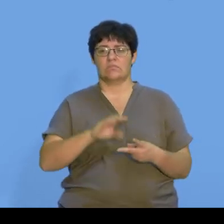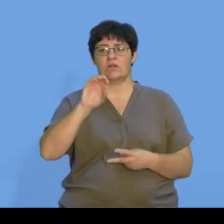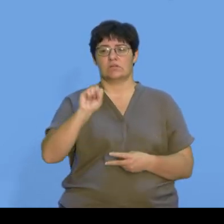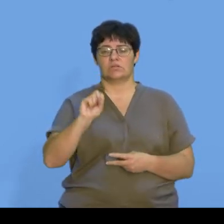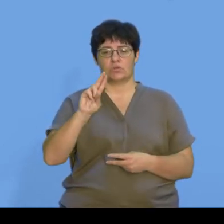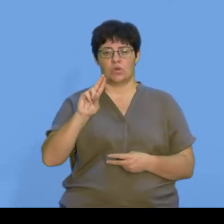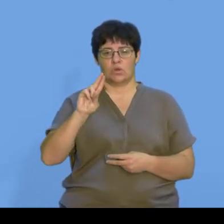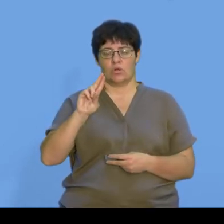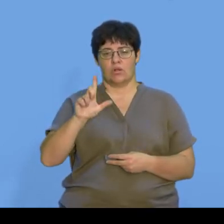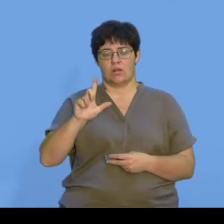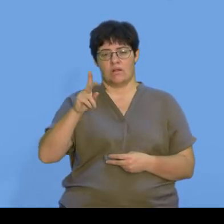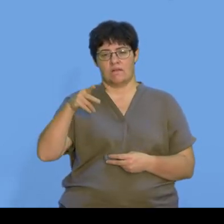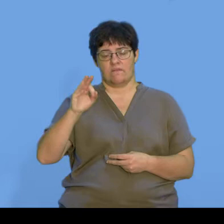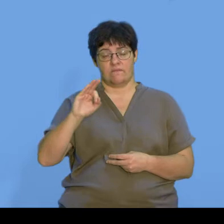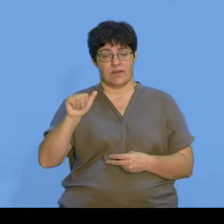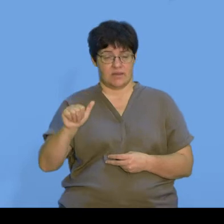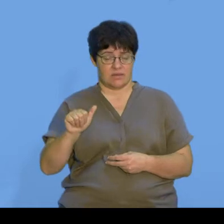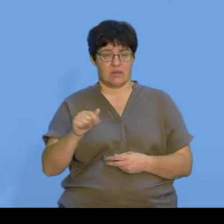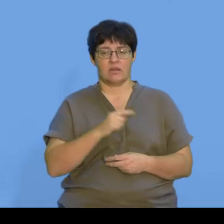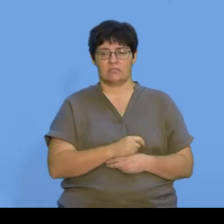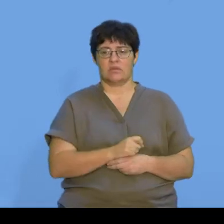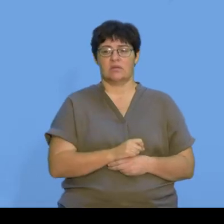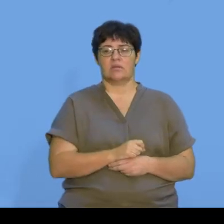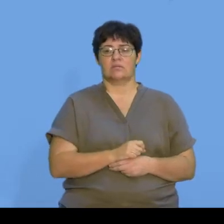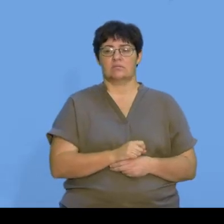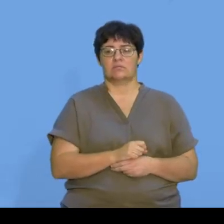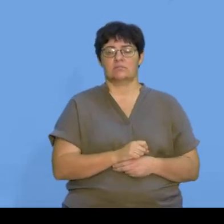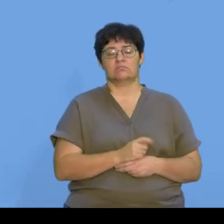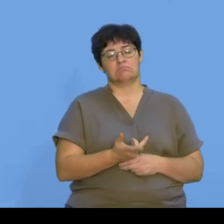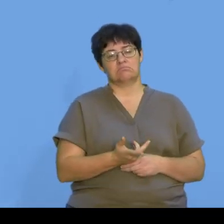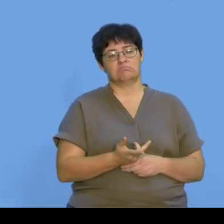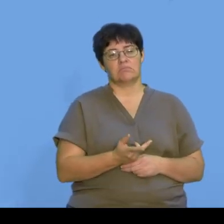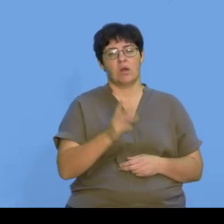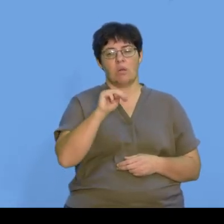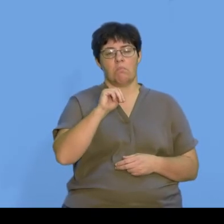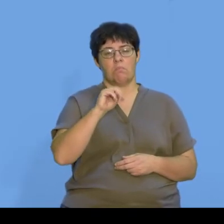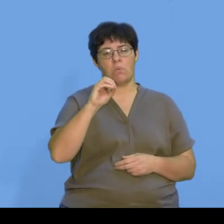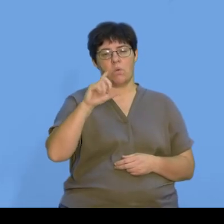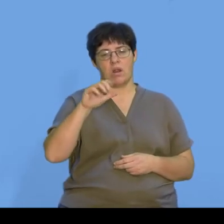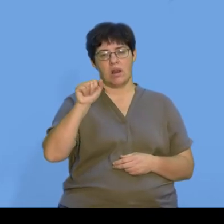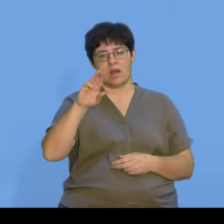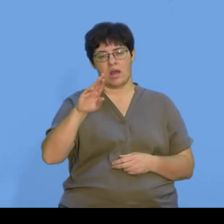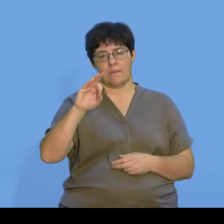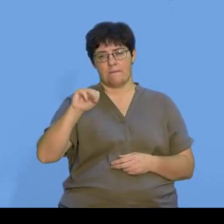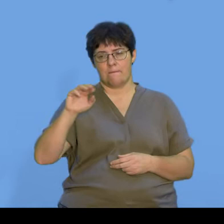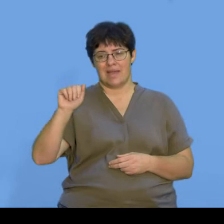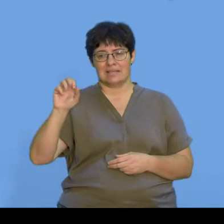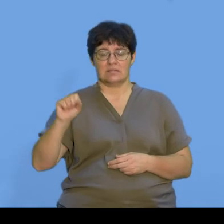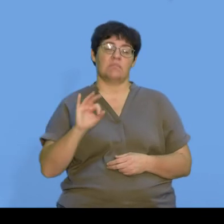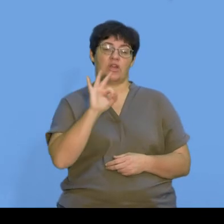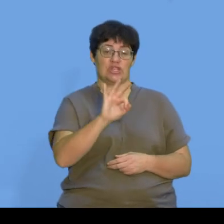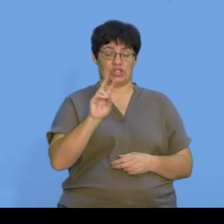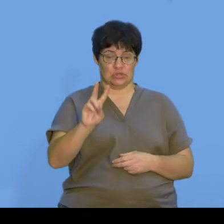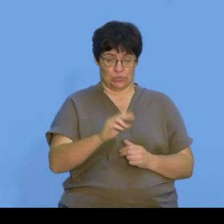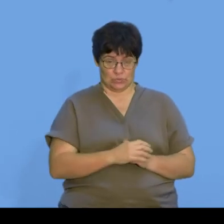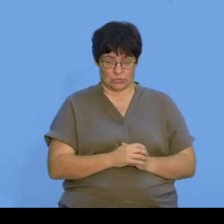sulfur? Sulfur is actually 38, okay? The molar mass of sulfur, we can just verify it's 32,